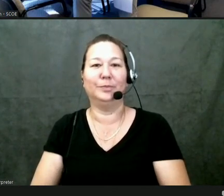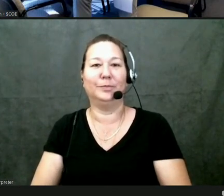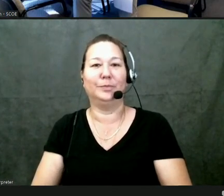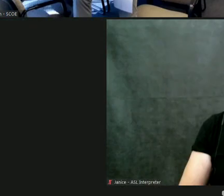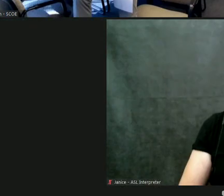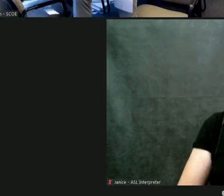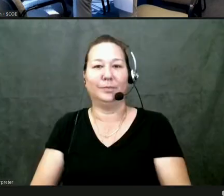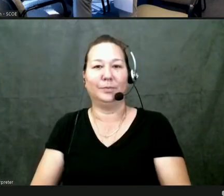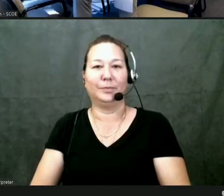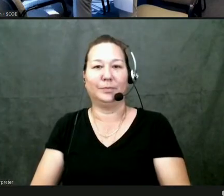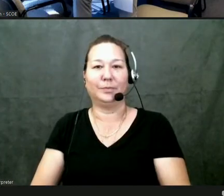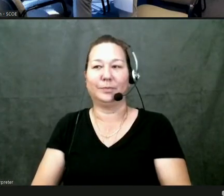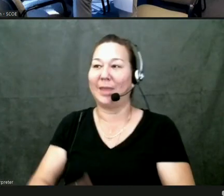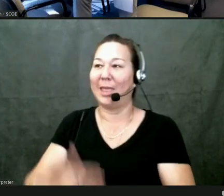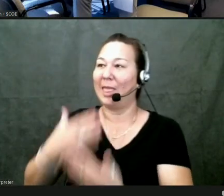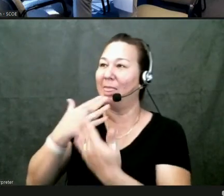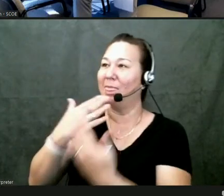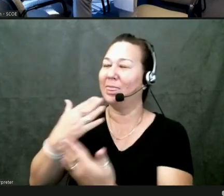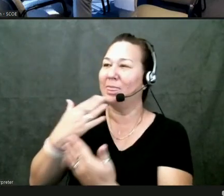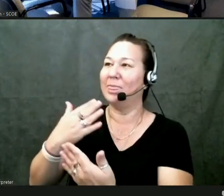Great. Thank you, Dr. Mace.